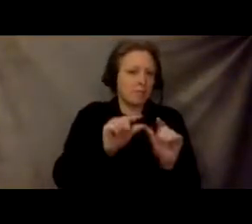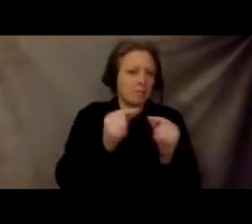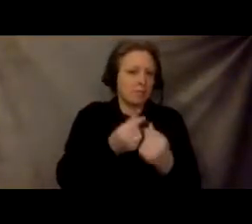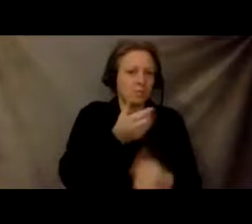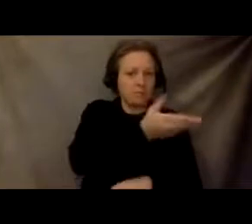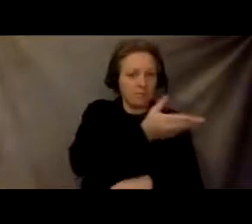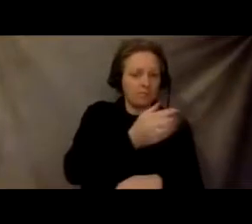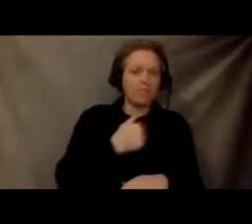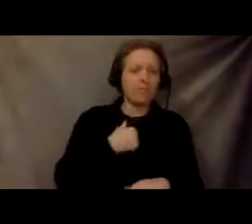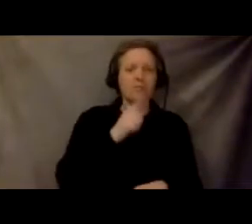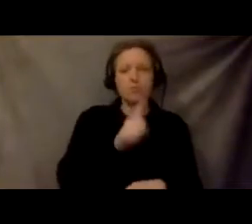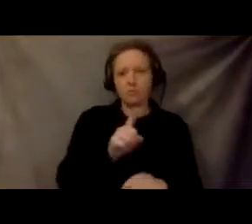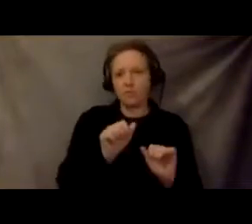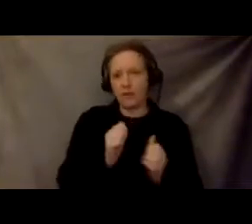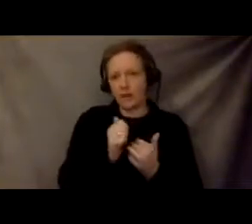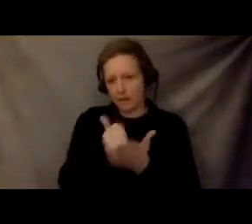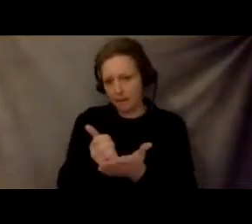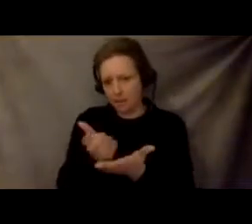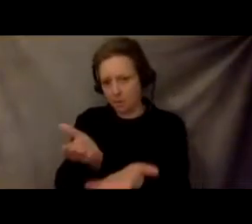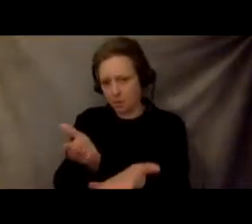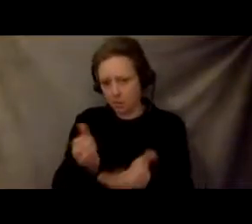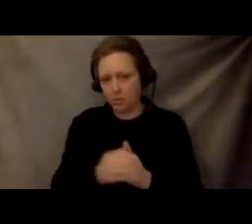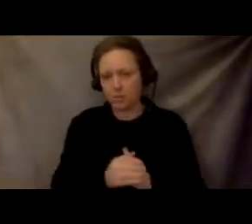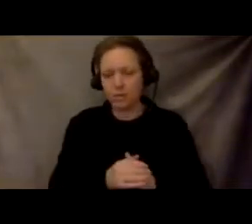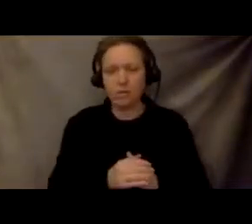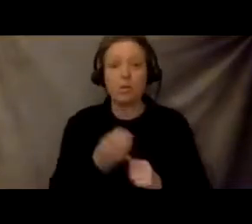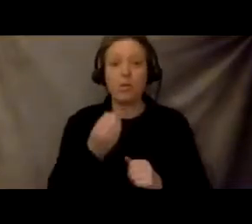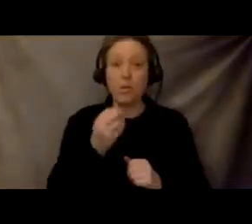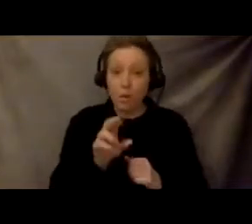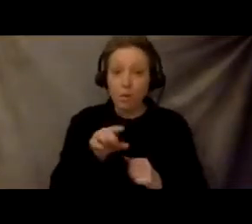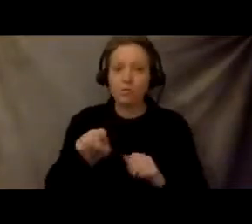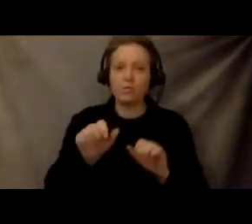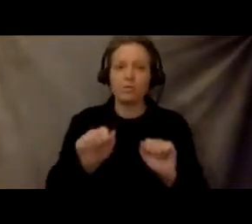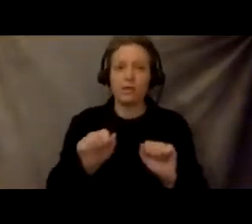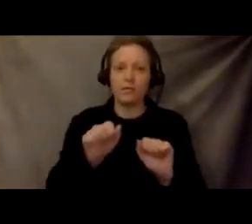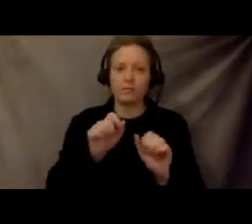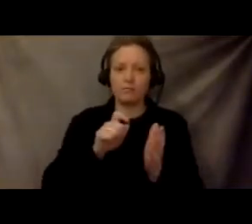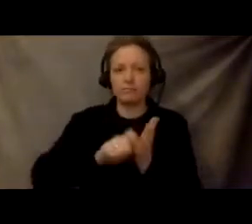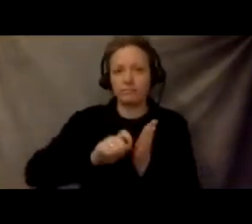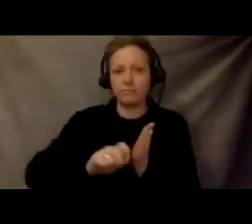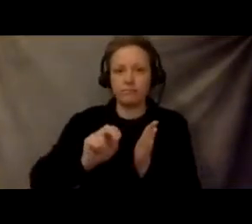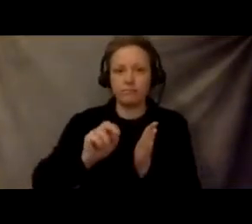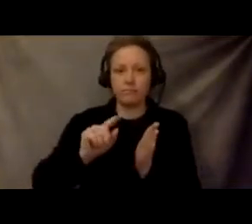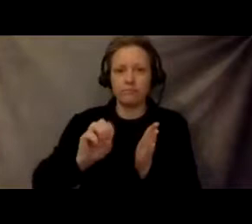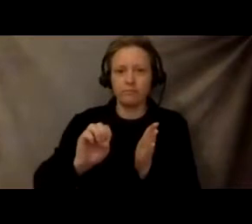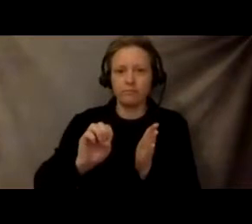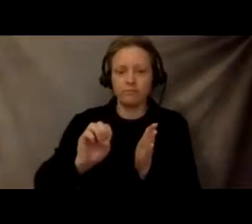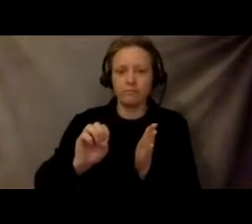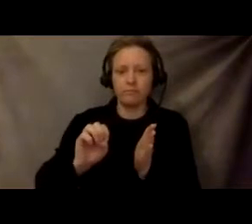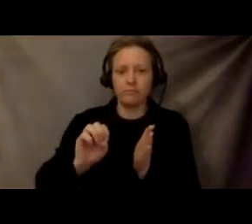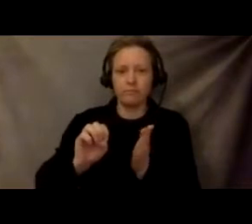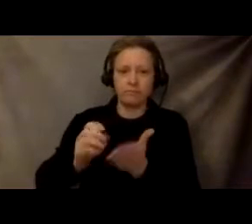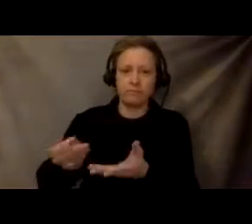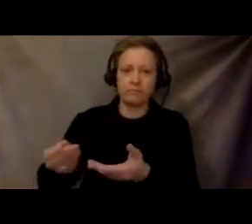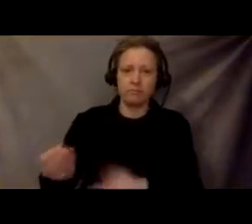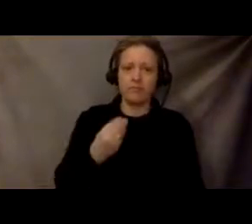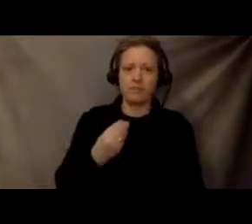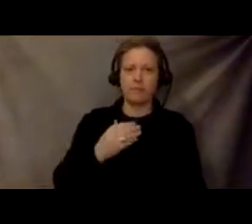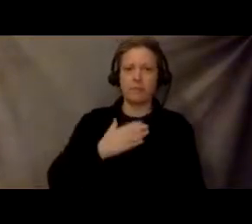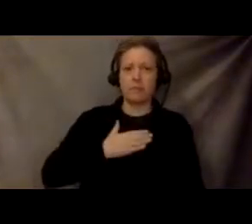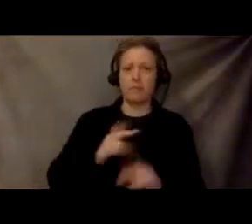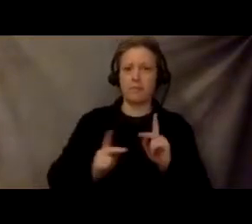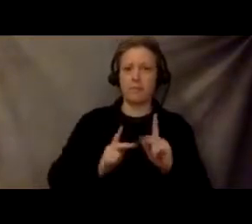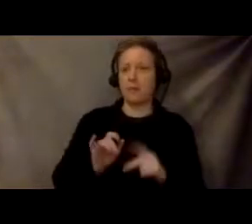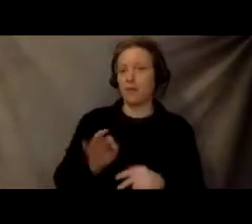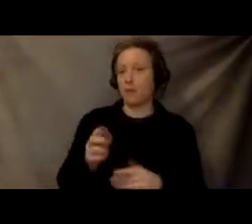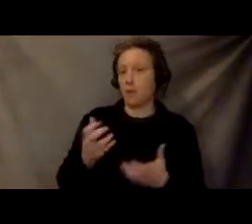pass a note to our folks, if you wouldn't mind. Okay. I'm here for them if they need it. Great. I